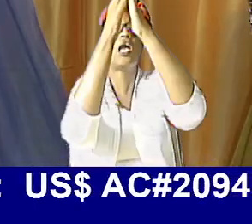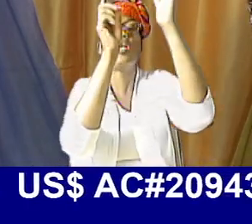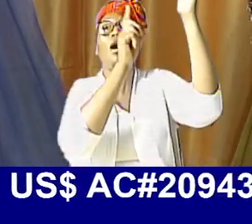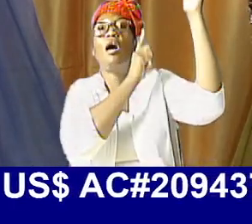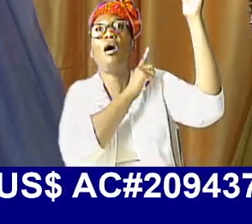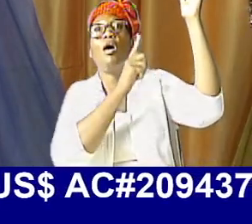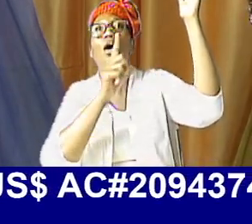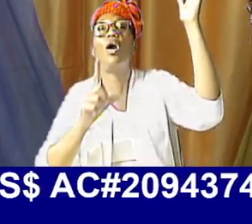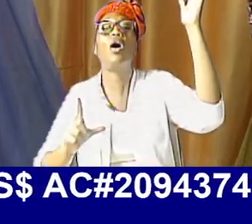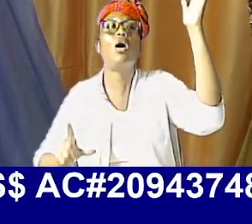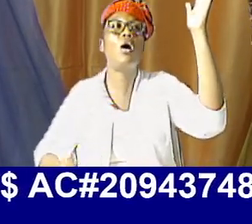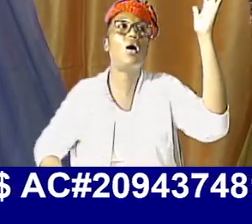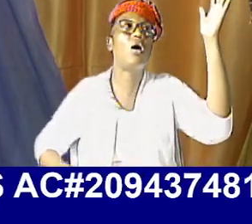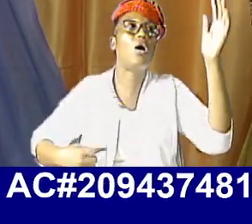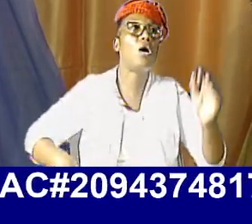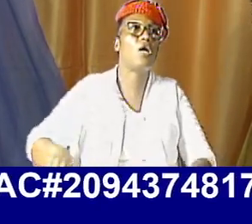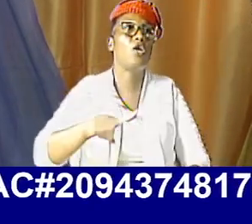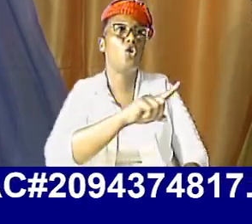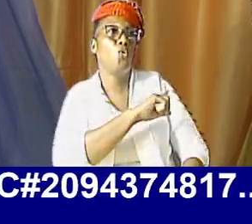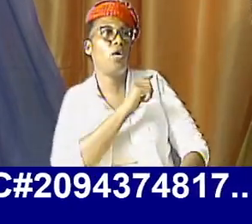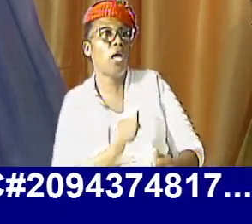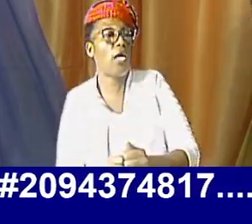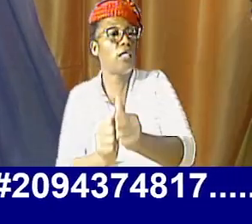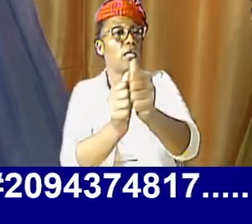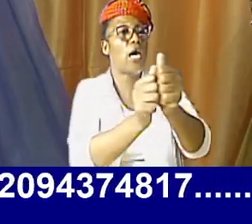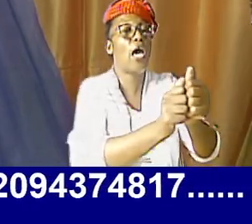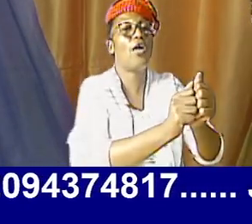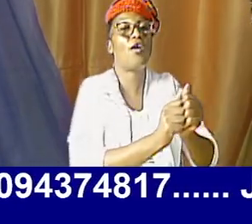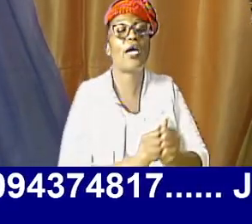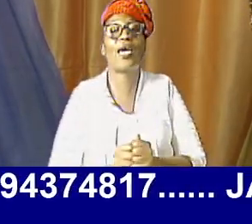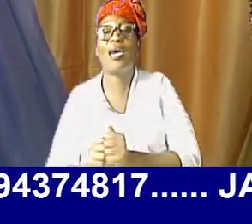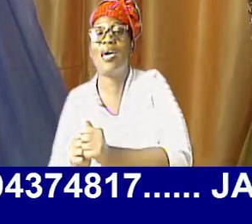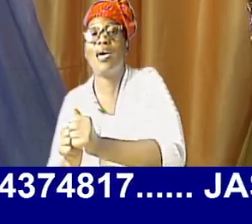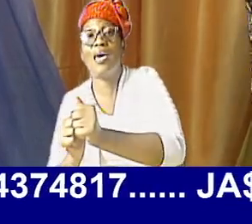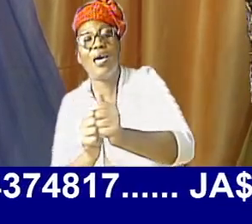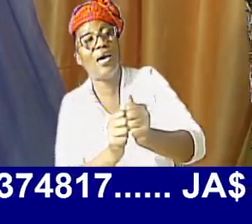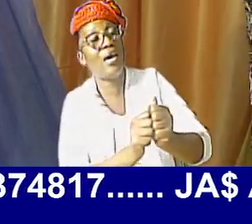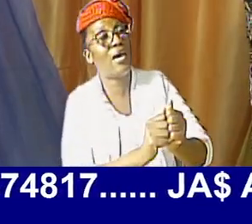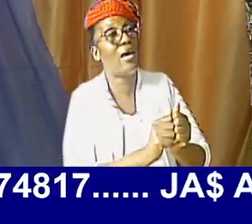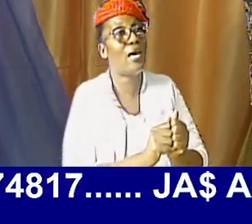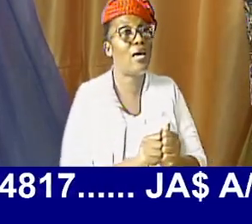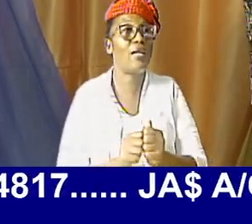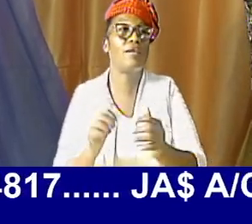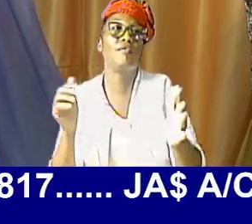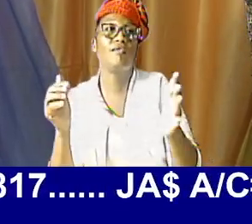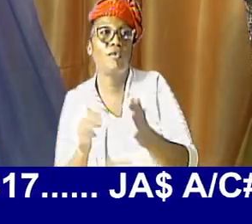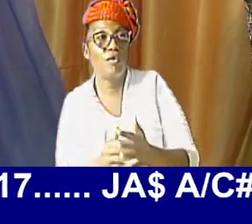Just praising the Lord. We are together again.